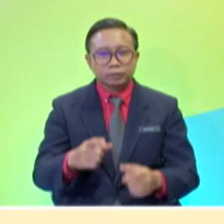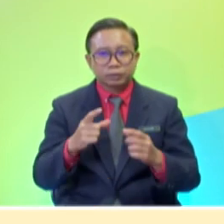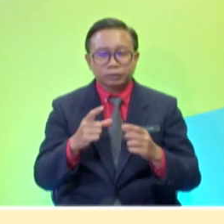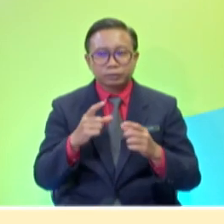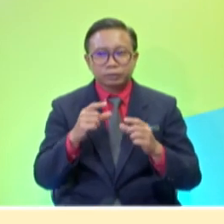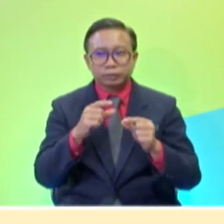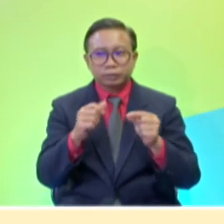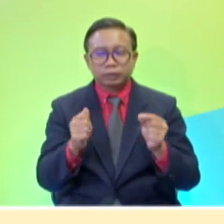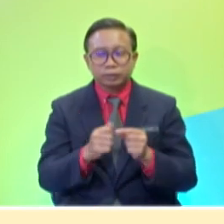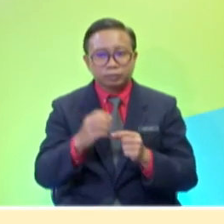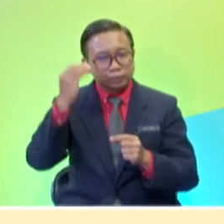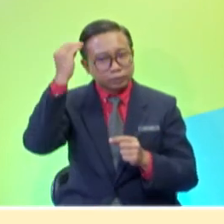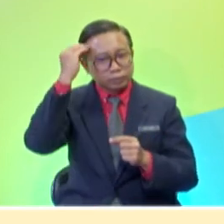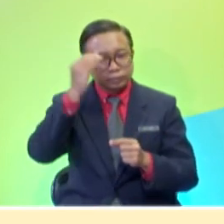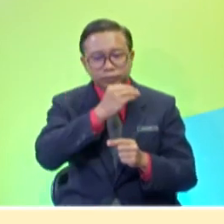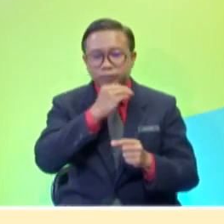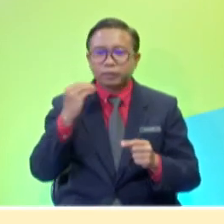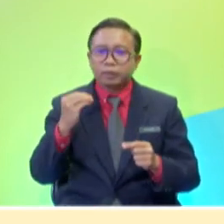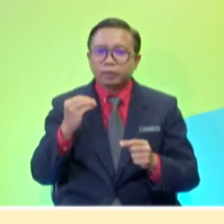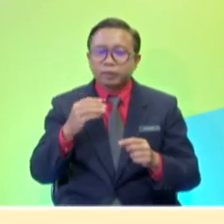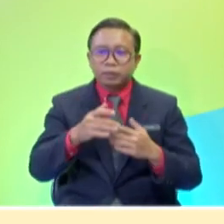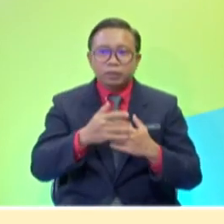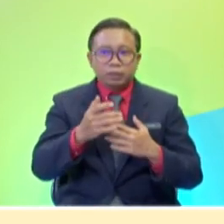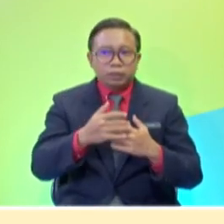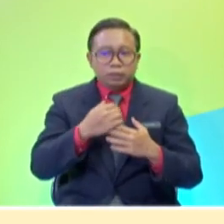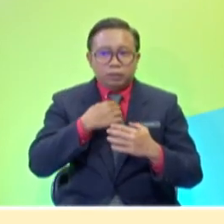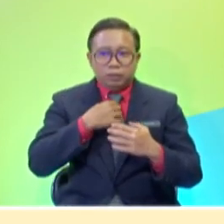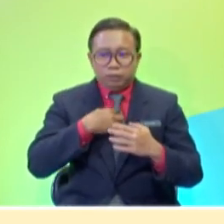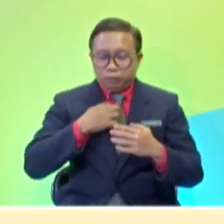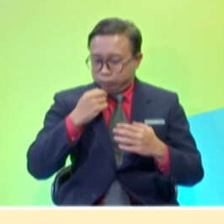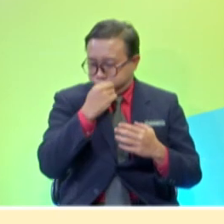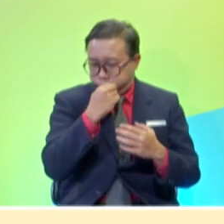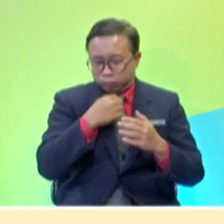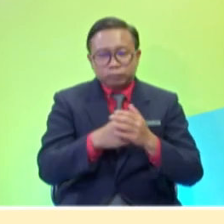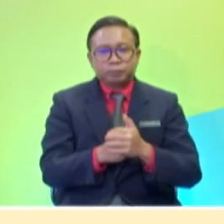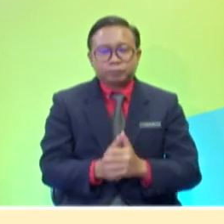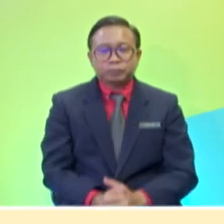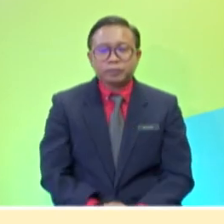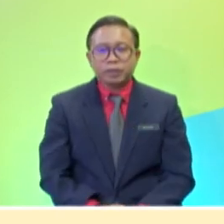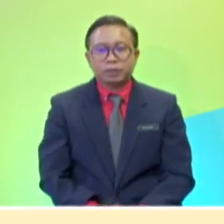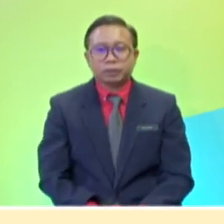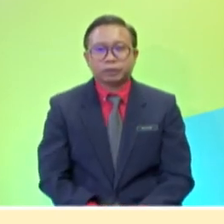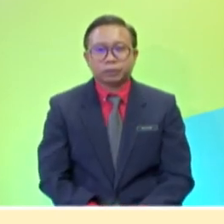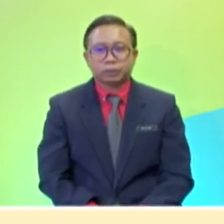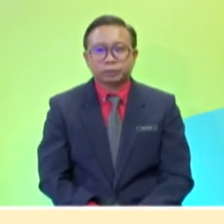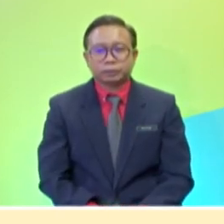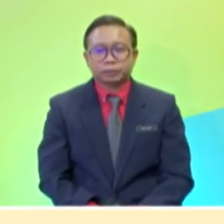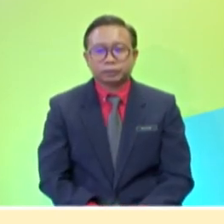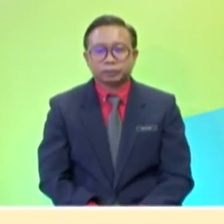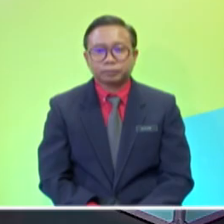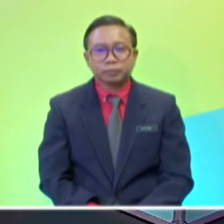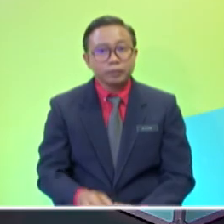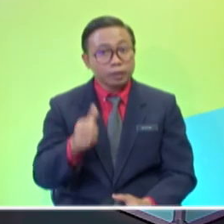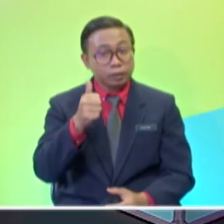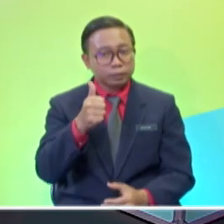our mind. To calm down our mind. Calm, yes. Yeah. It's very calming, isn't it? Yes. All right, well done.